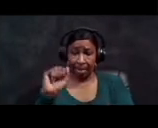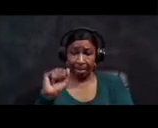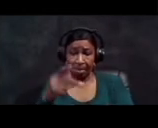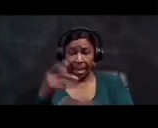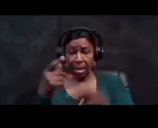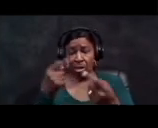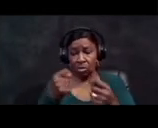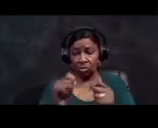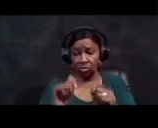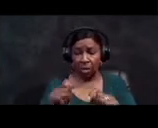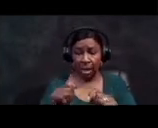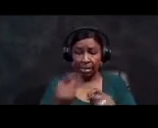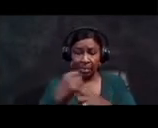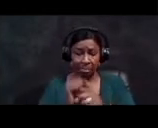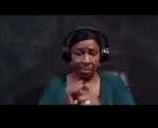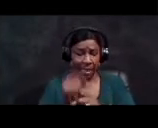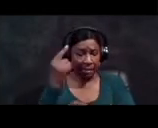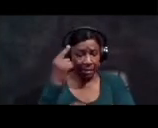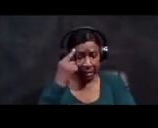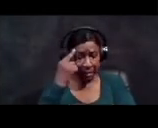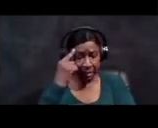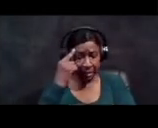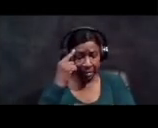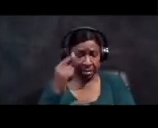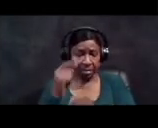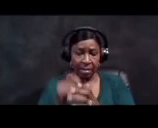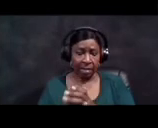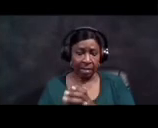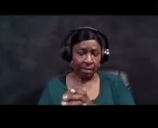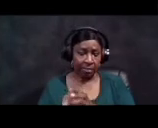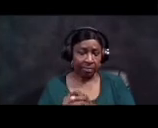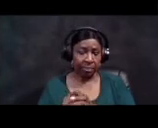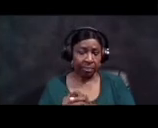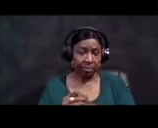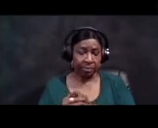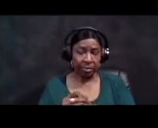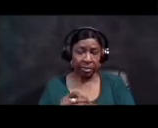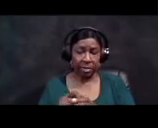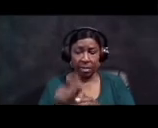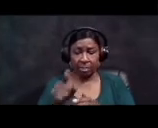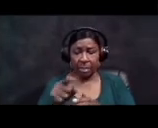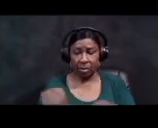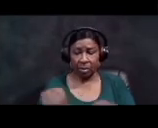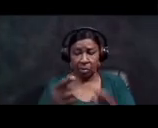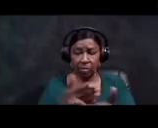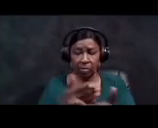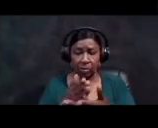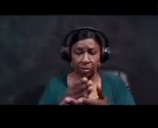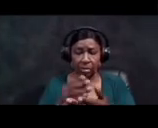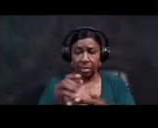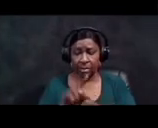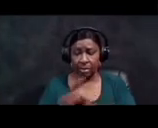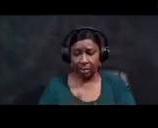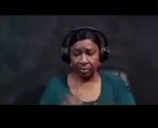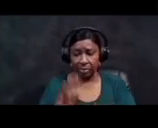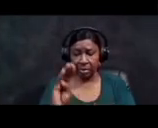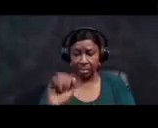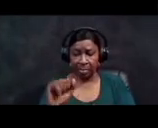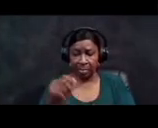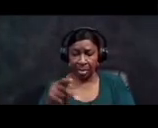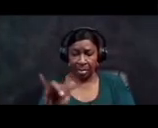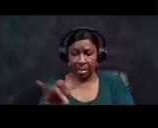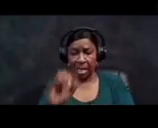to rationalize and make it look as if by drawing upon mappings, the sense that mapping is a